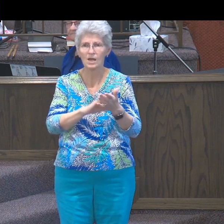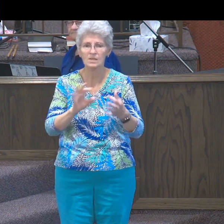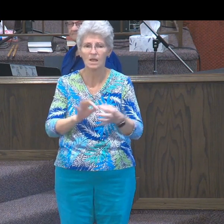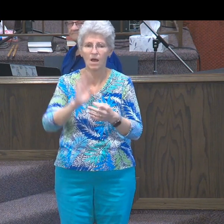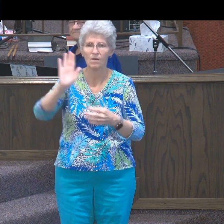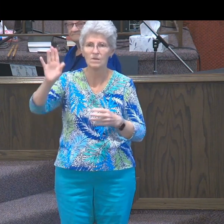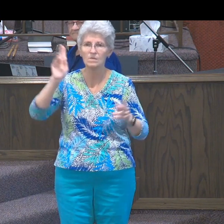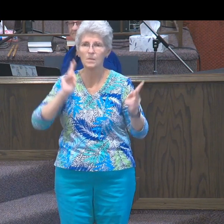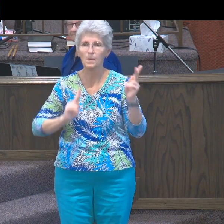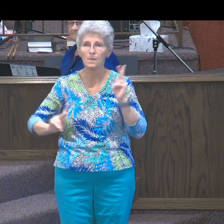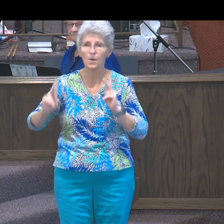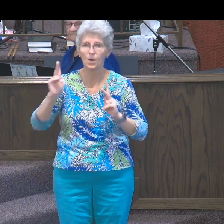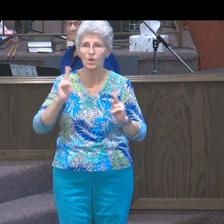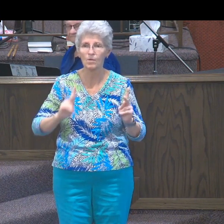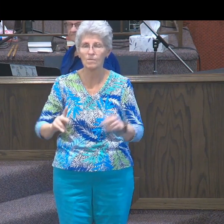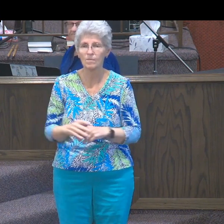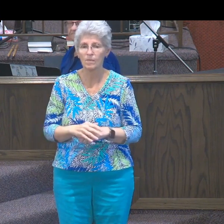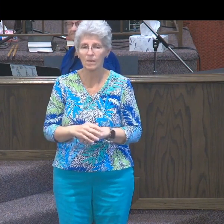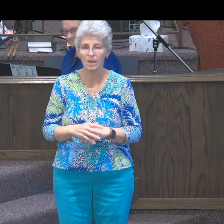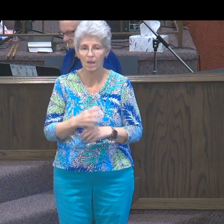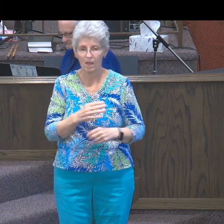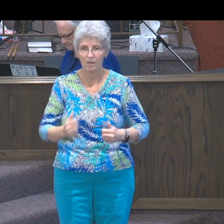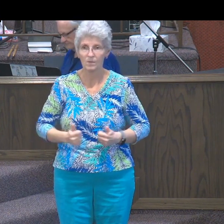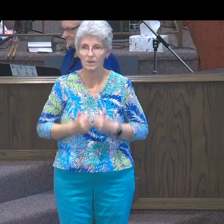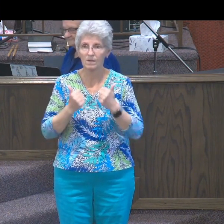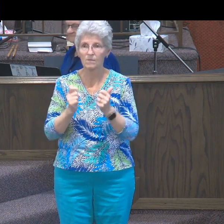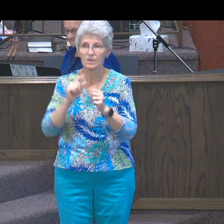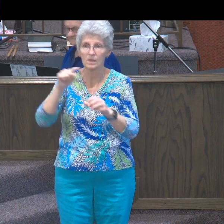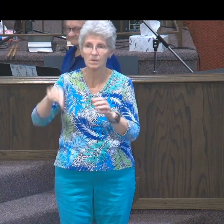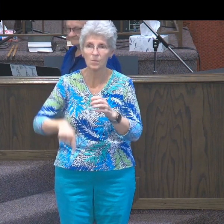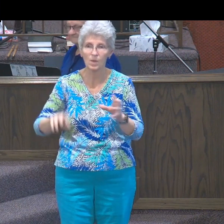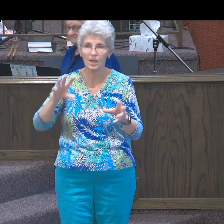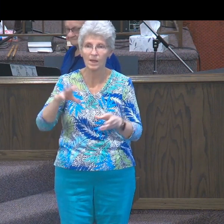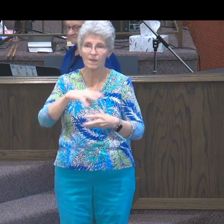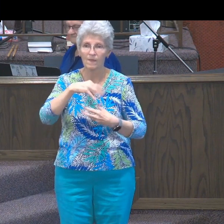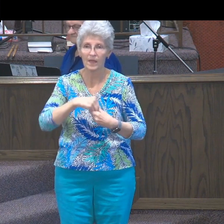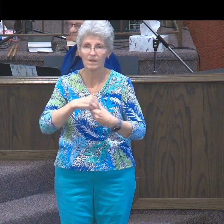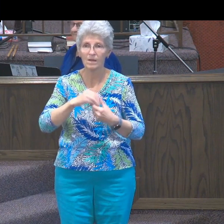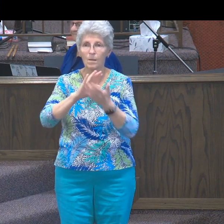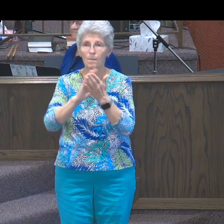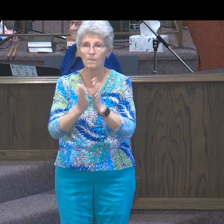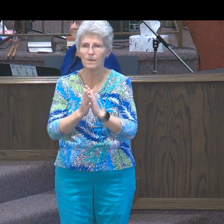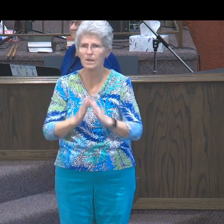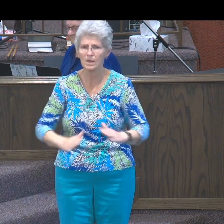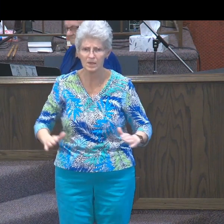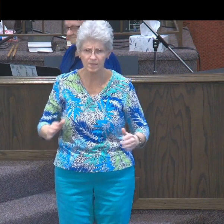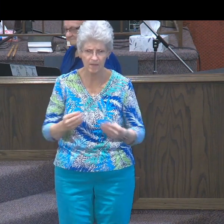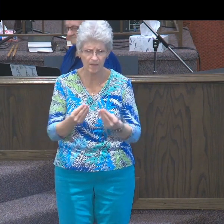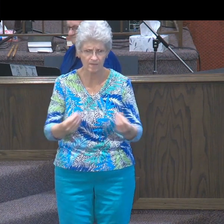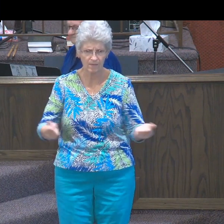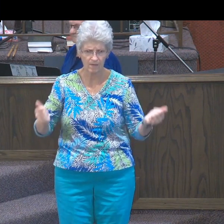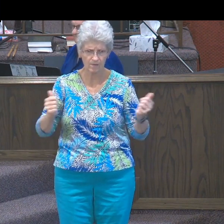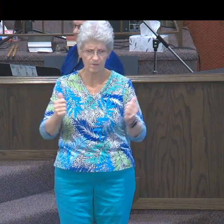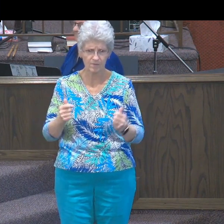and dwells deep within. The peace that he gives none can equal, his love